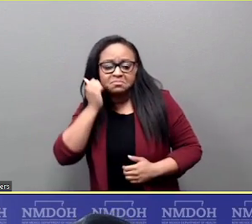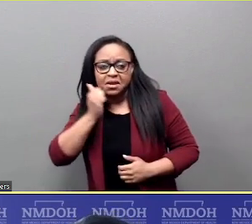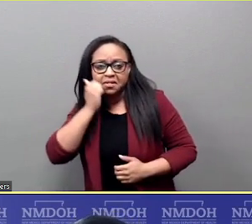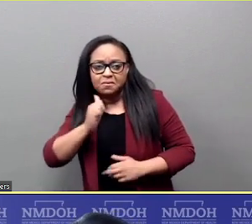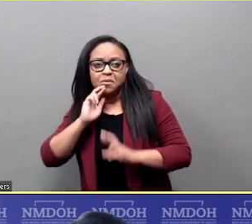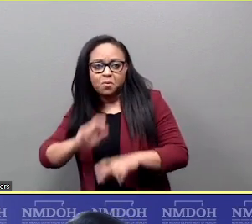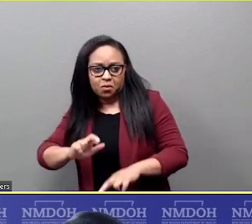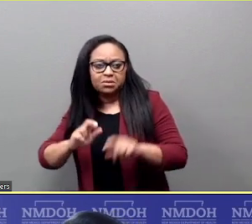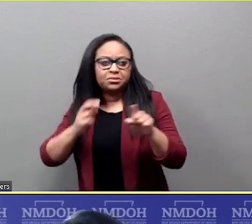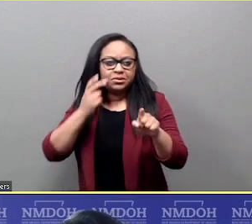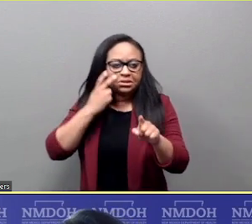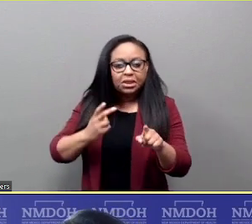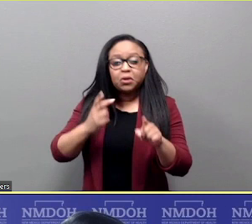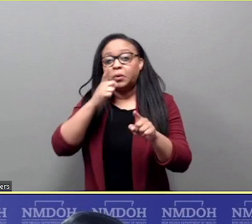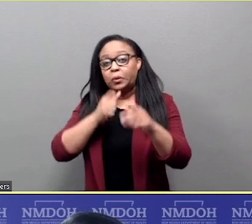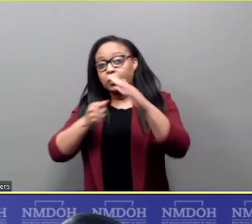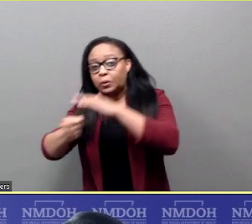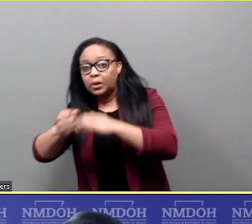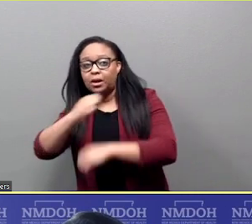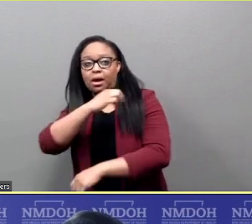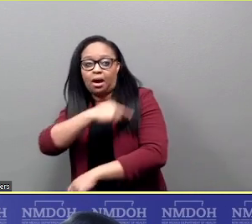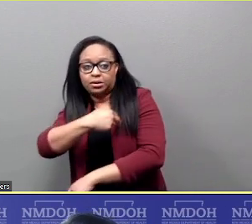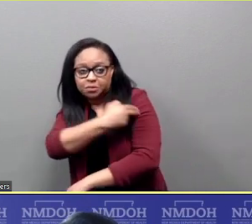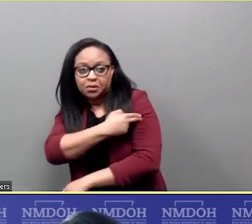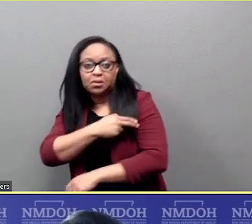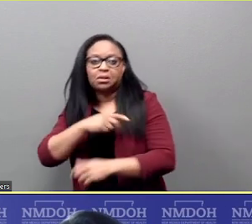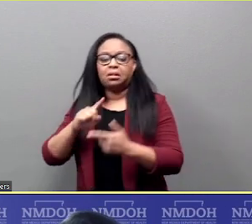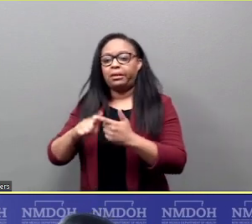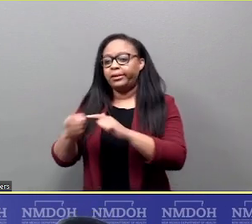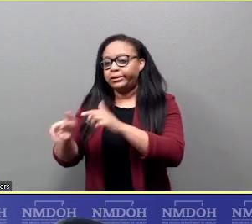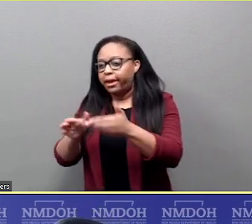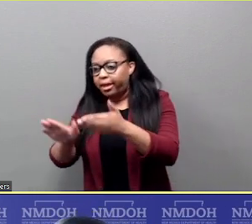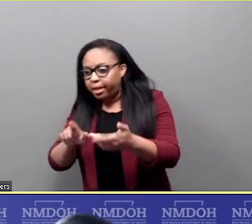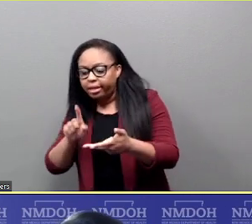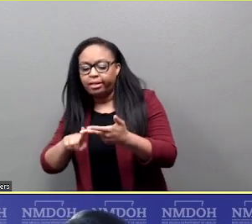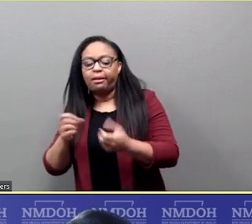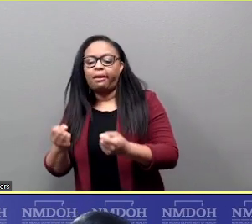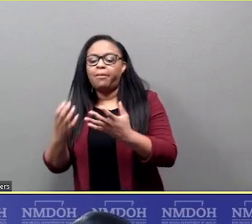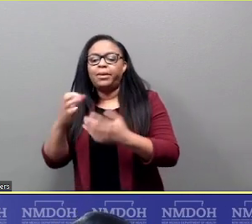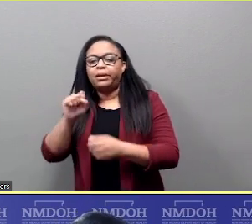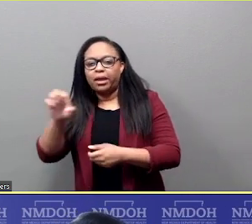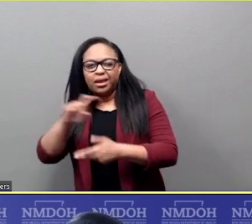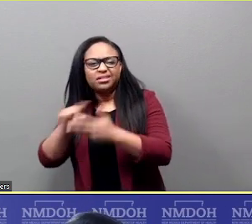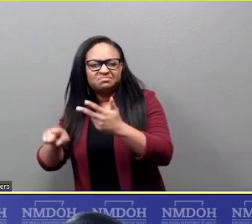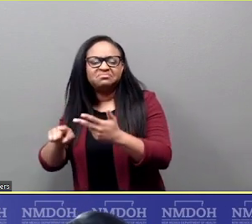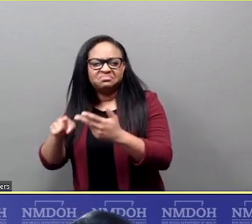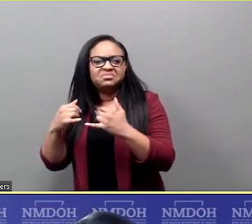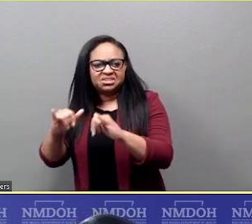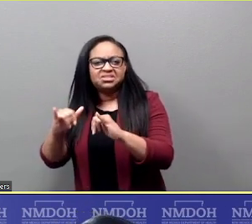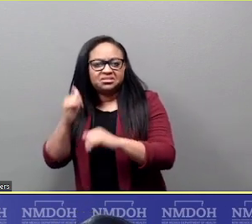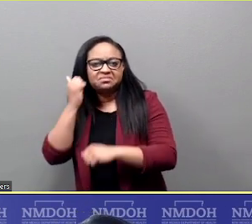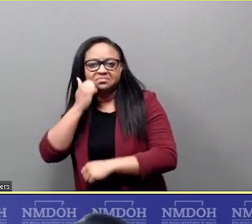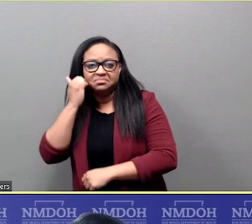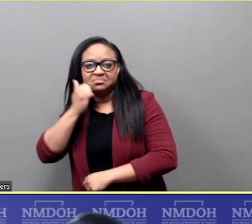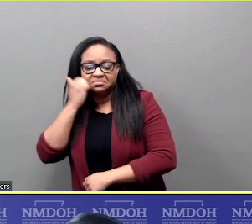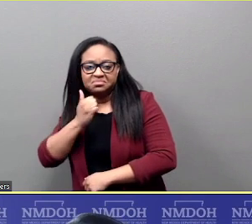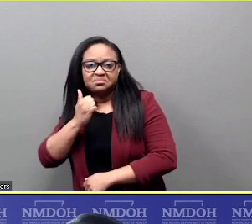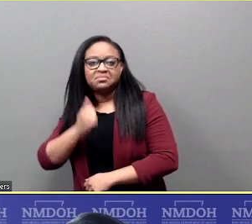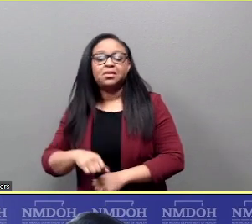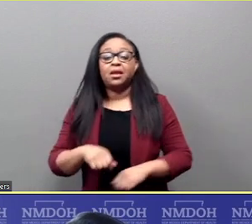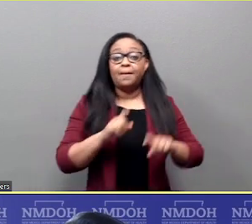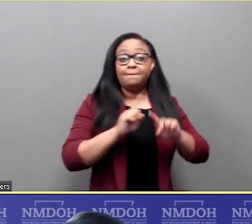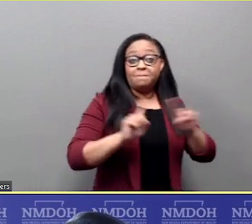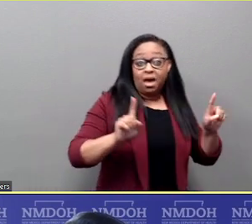and tests. But some of our other reporting, like our case reports, the variant of concern reports,